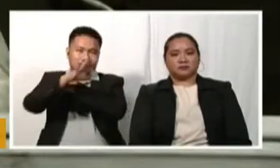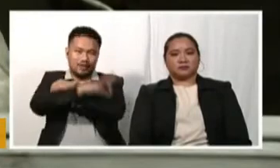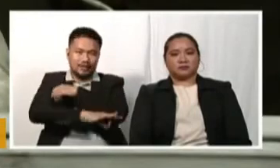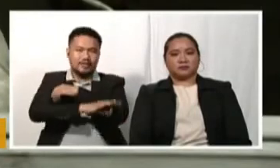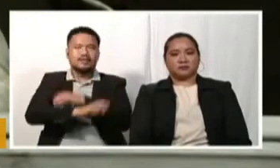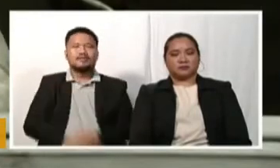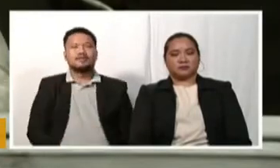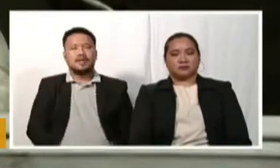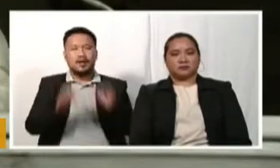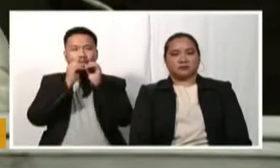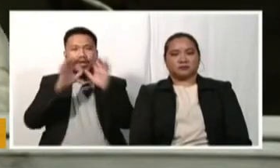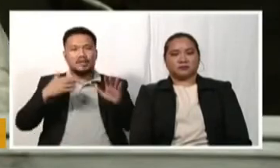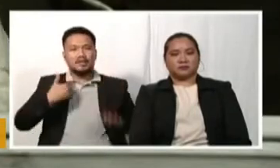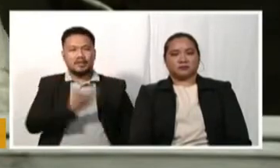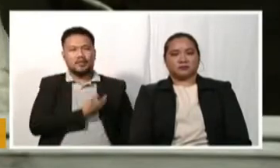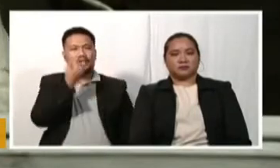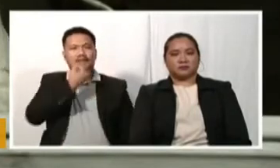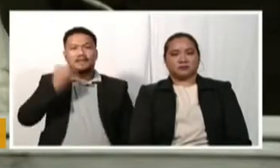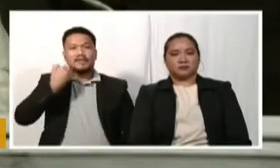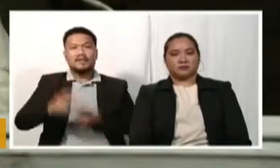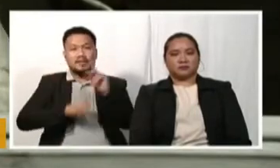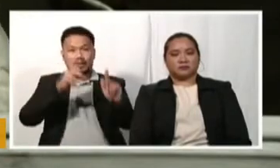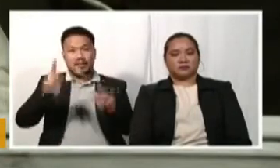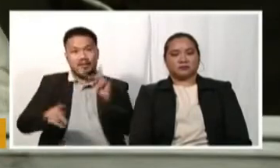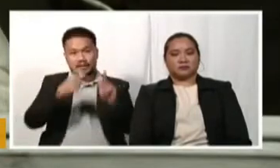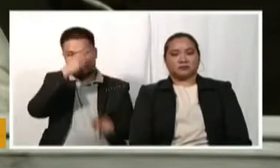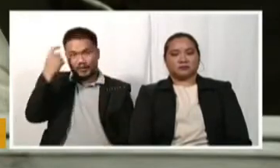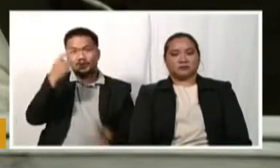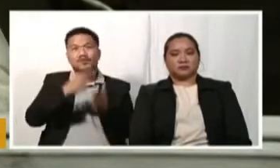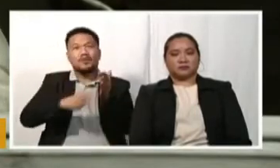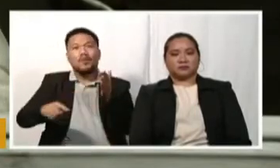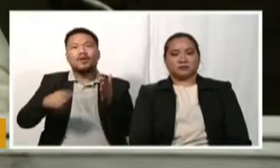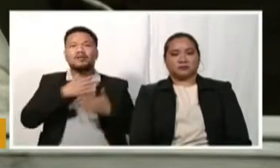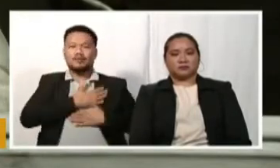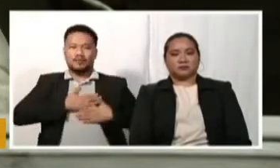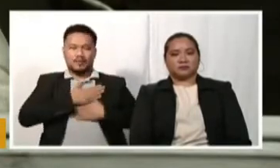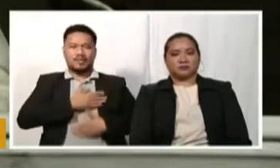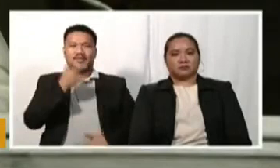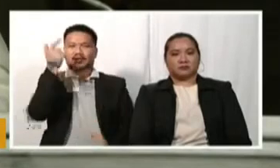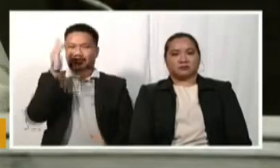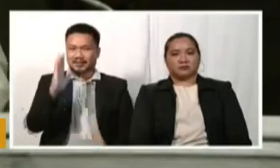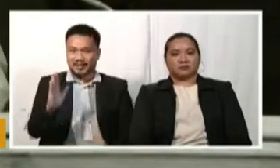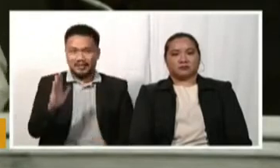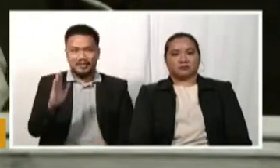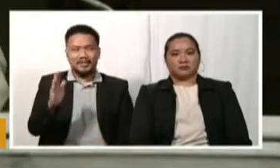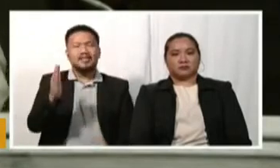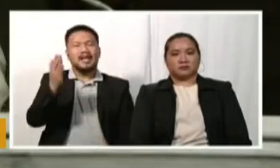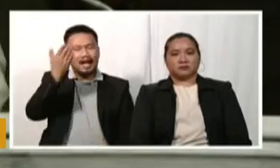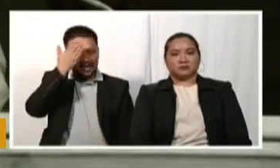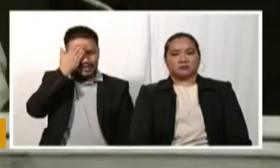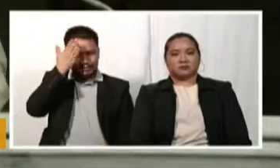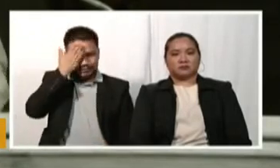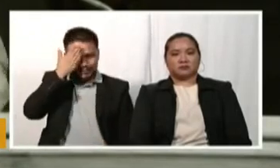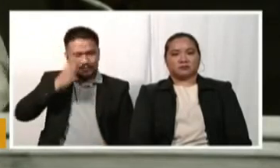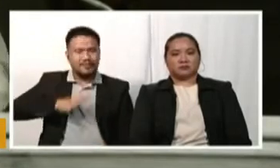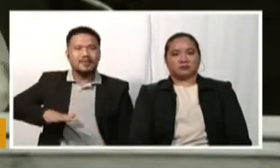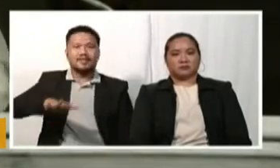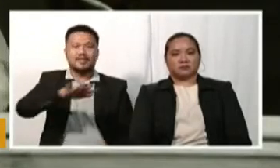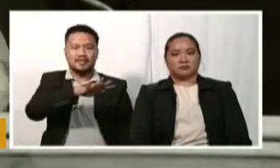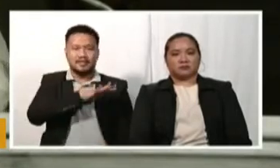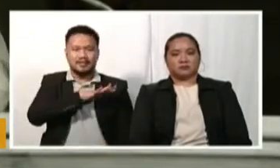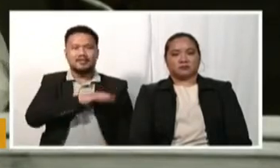Blessed are we, O Israel, for what pleases God is known to us.